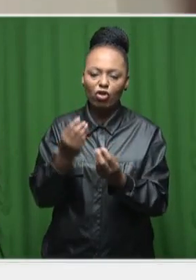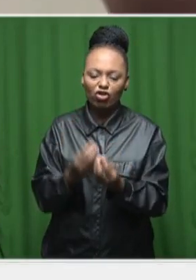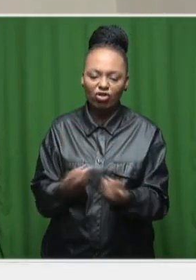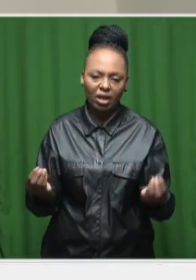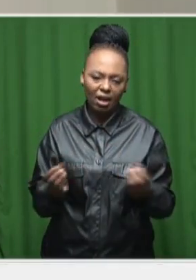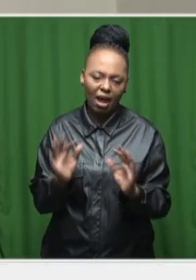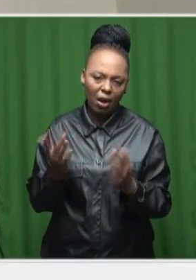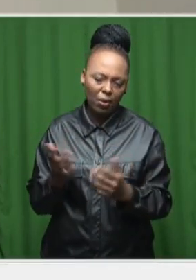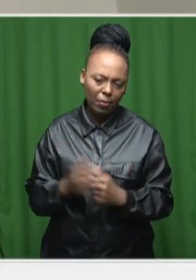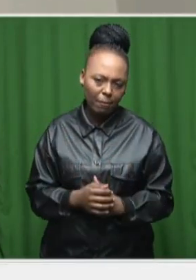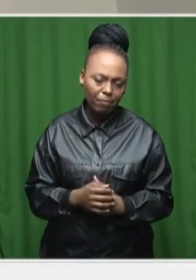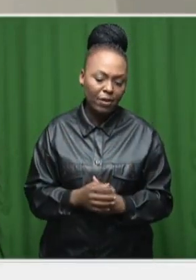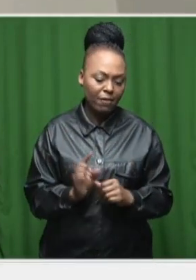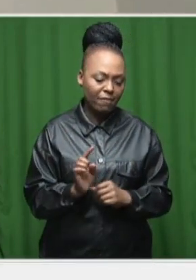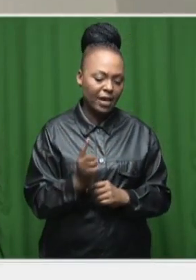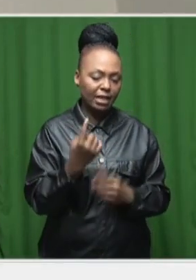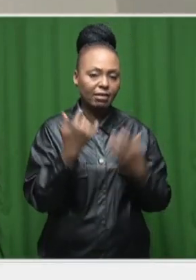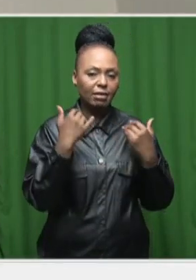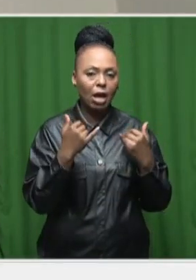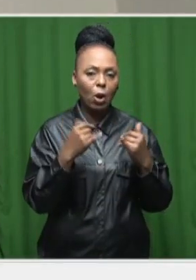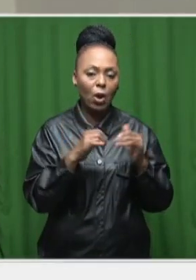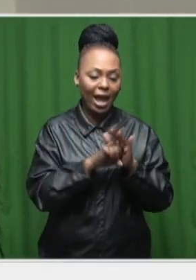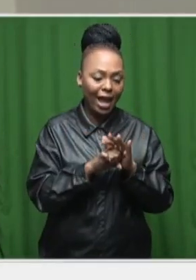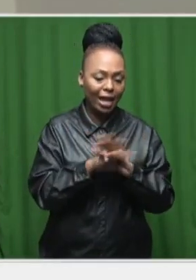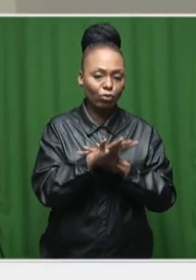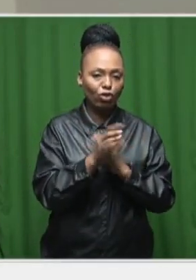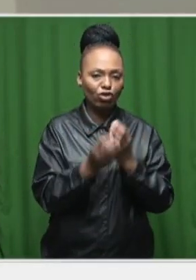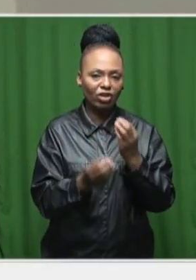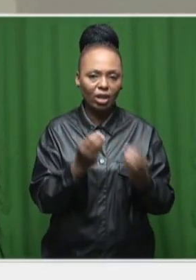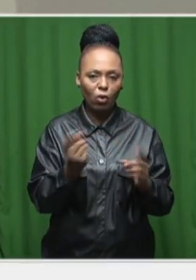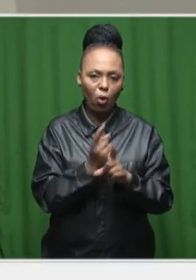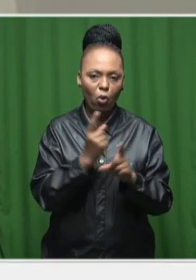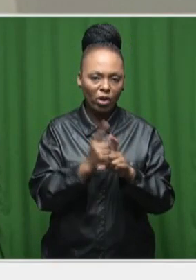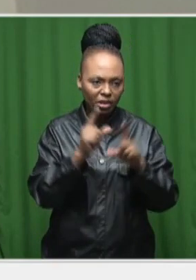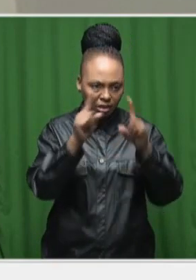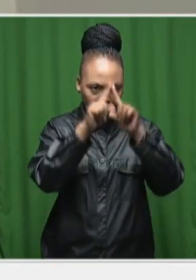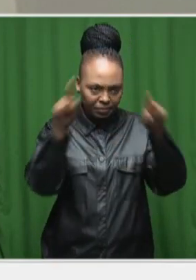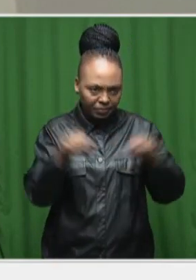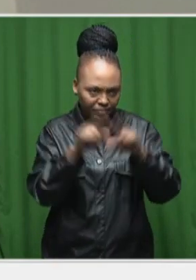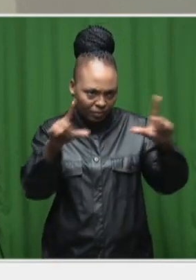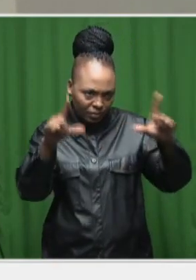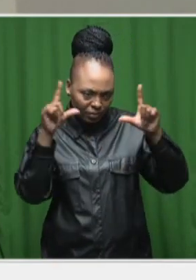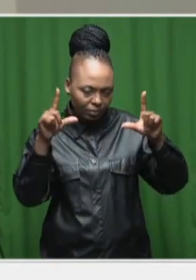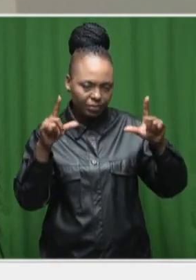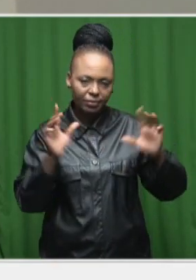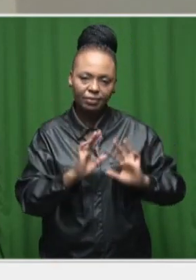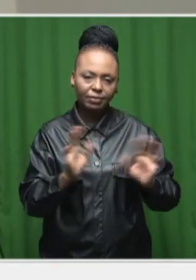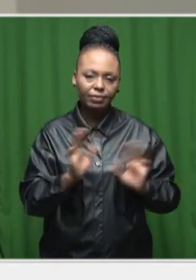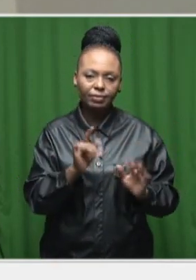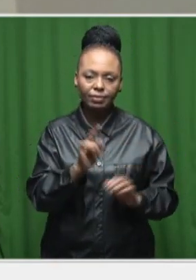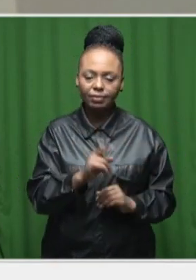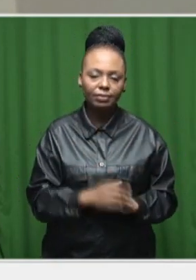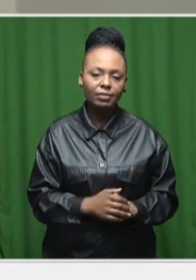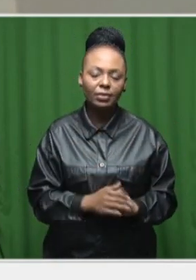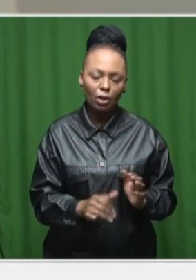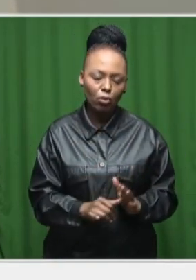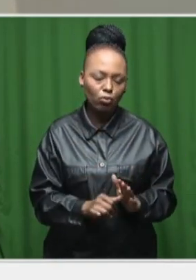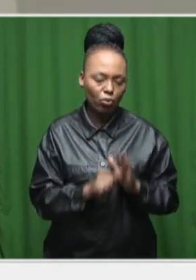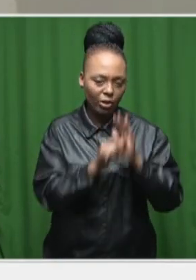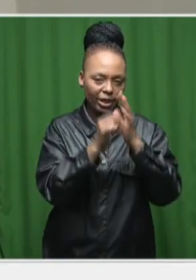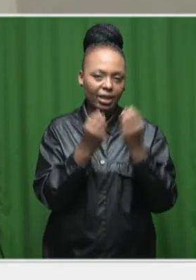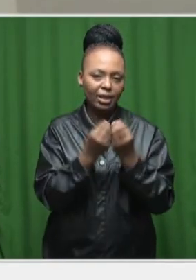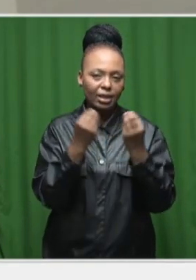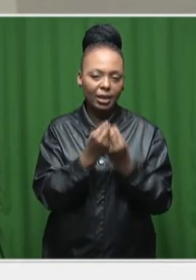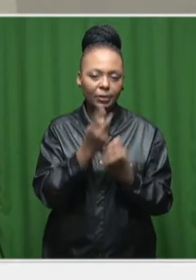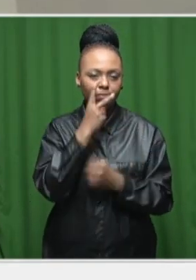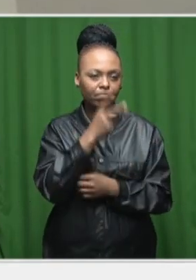So first of all, we cannot overexpose children to screen time. So that was the most important thing that we